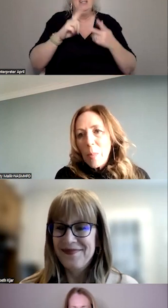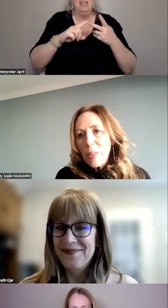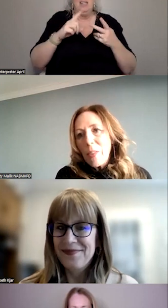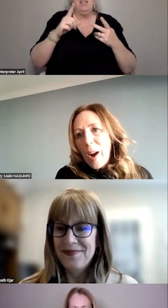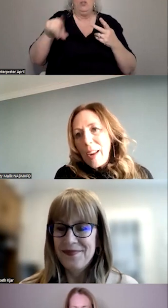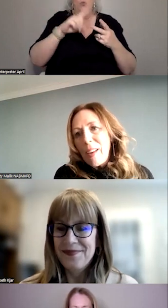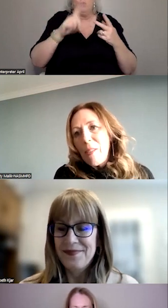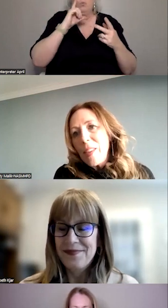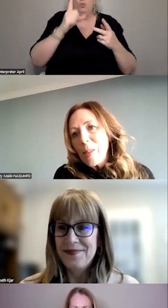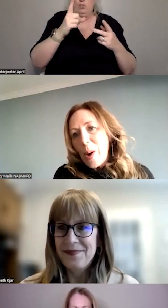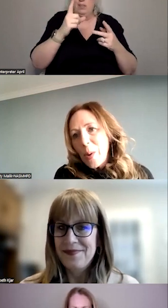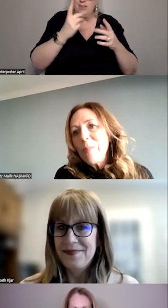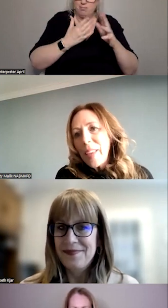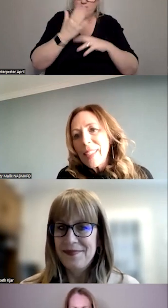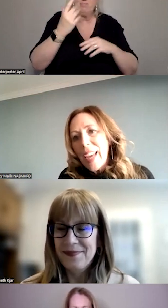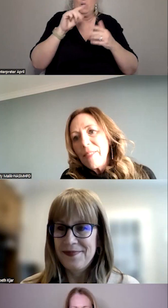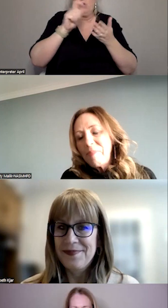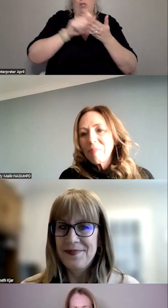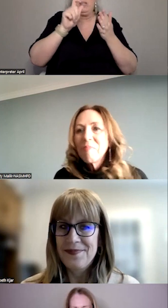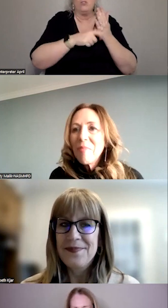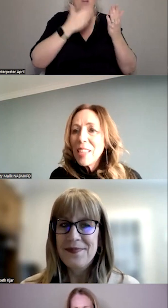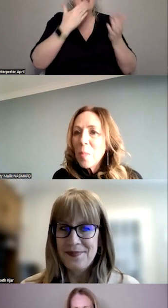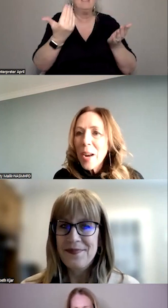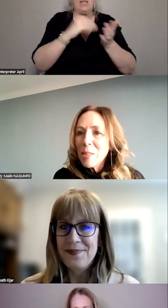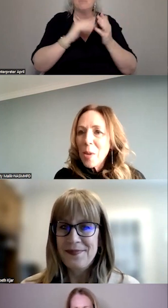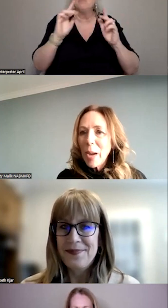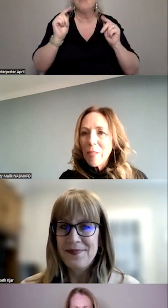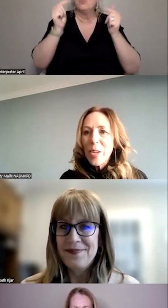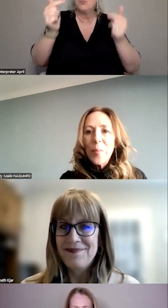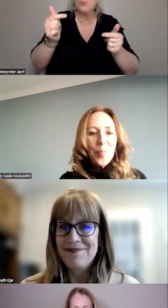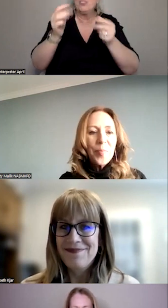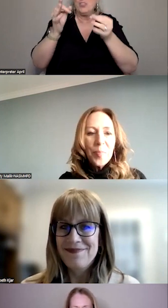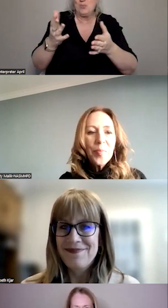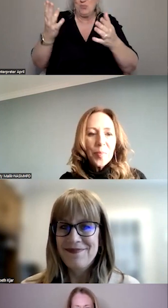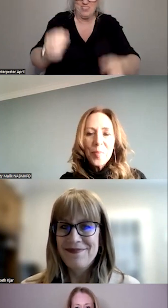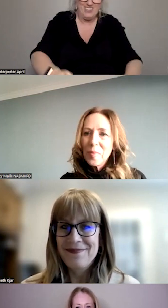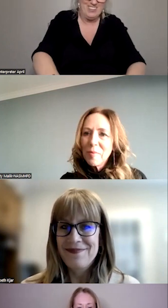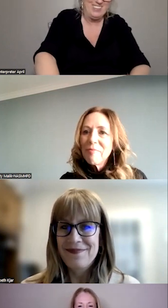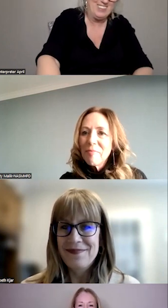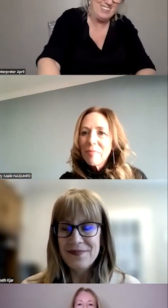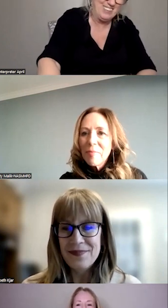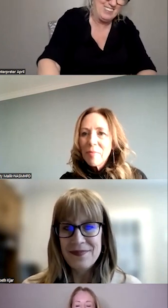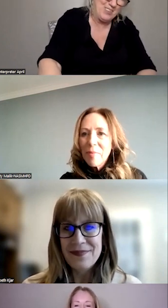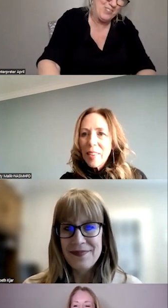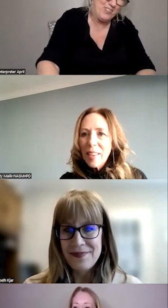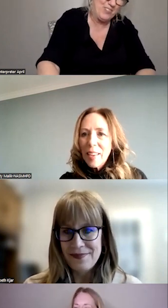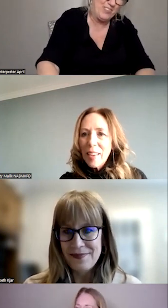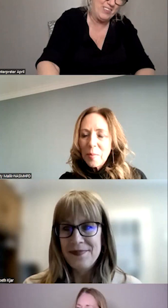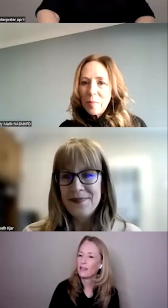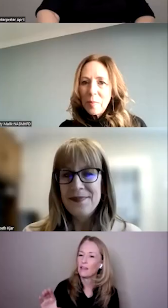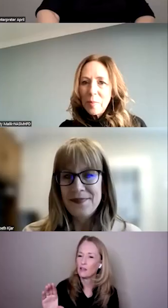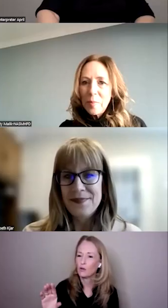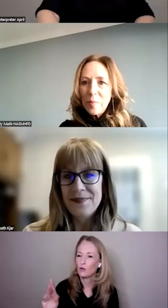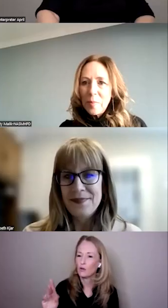really shepherded the writing of this article. Thanks again. And so Brian, I'll turn it back over to you. Thank you, Christy. And again, we